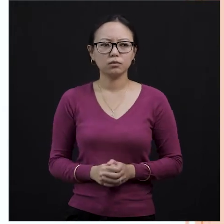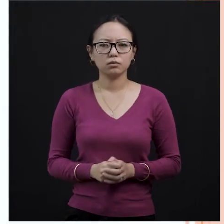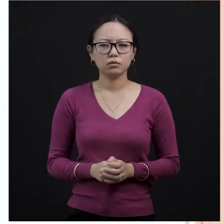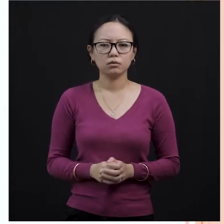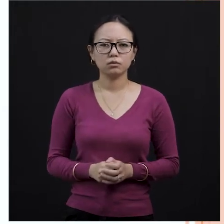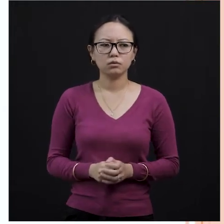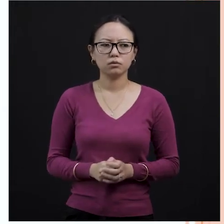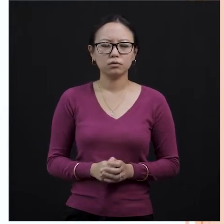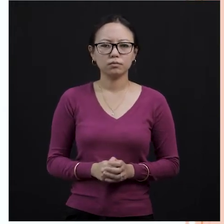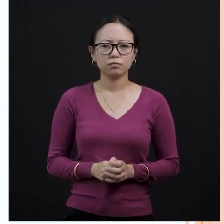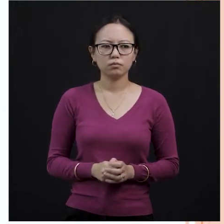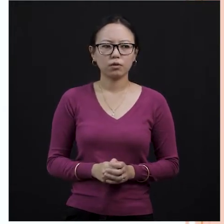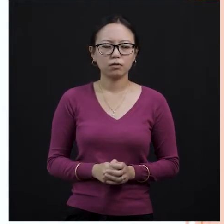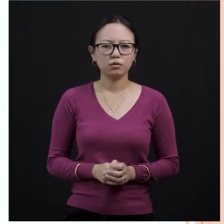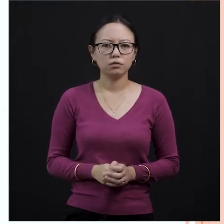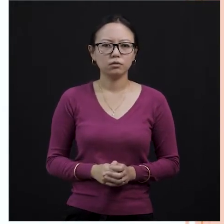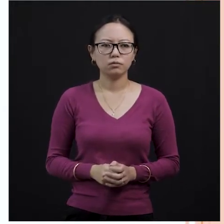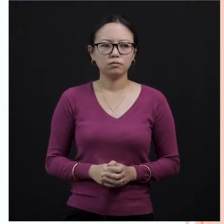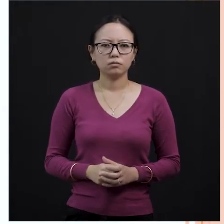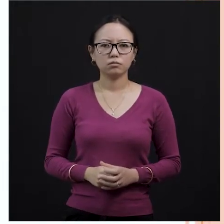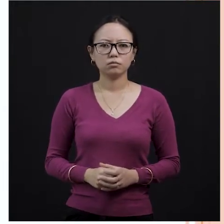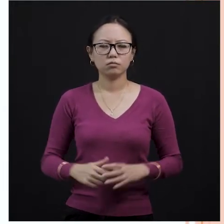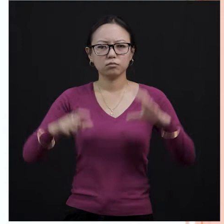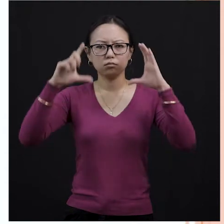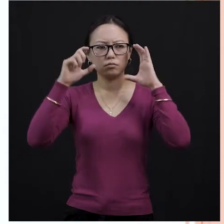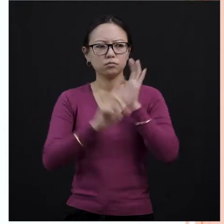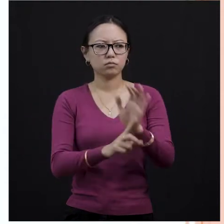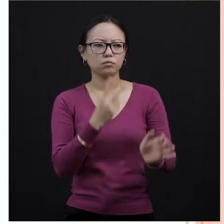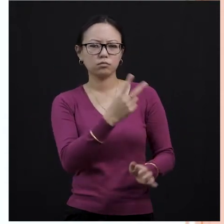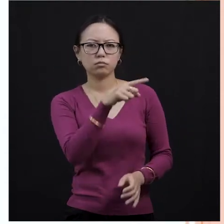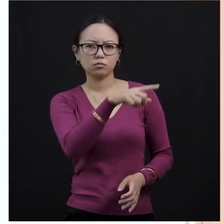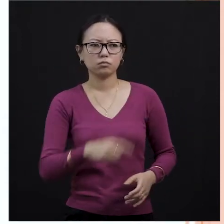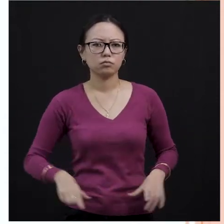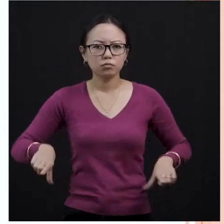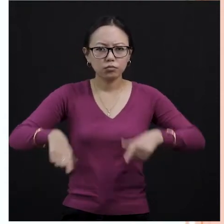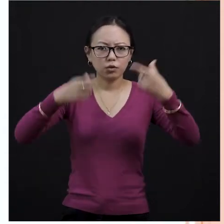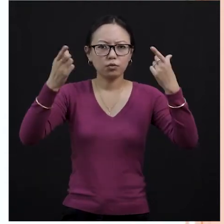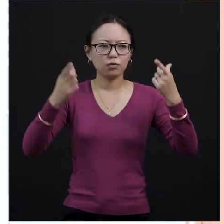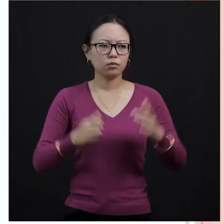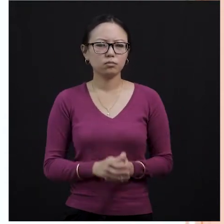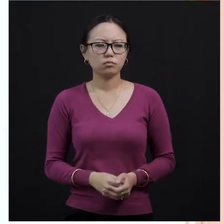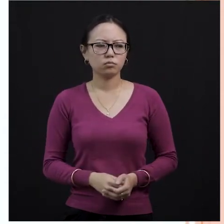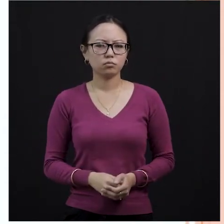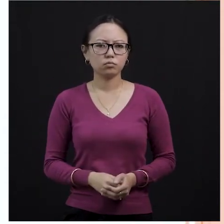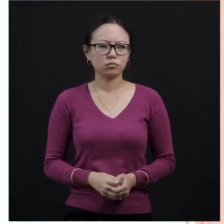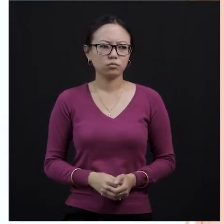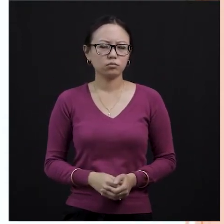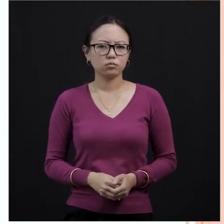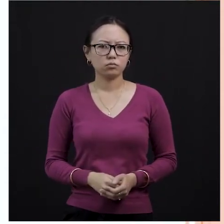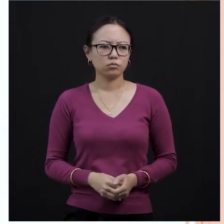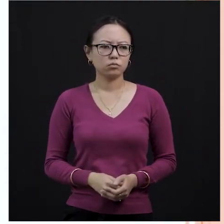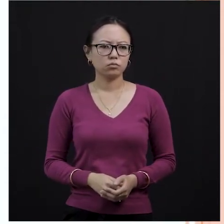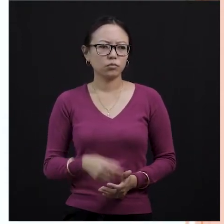trees. Now, let's look at this particular tree. Children, what do you see here? We see